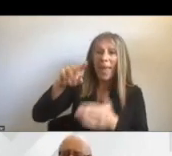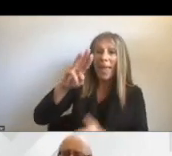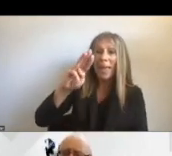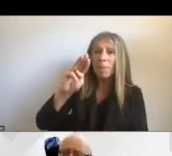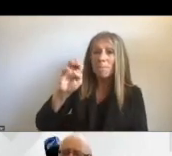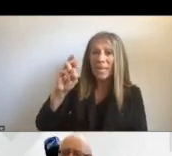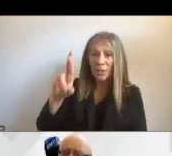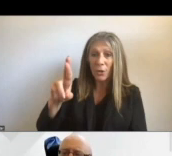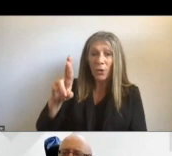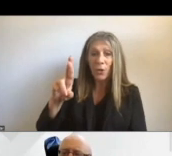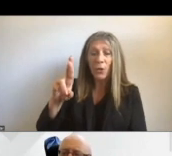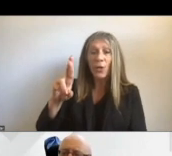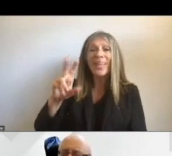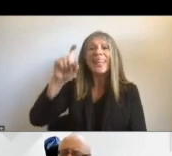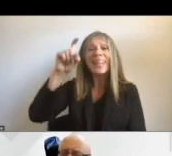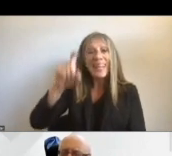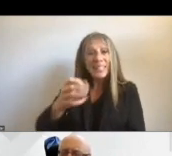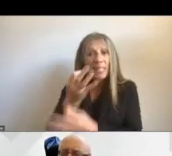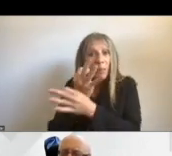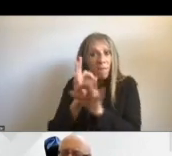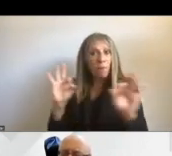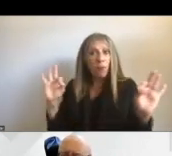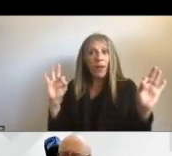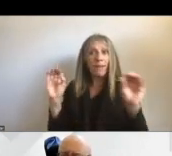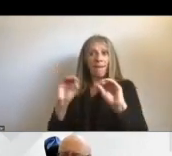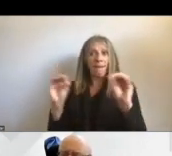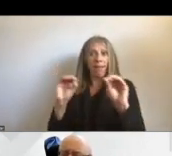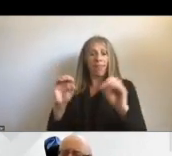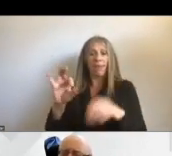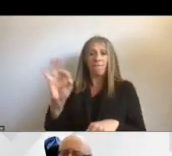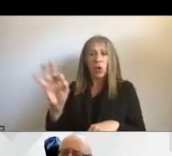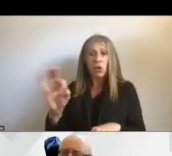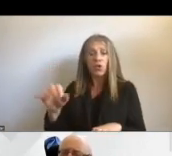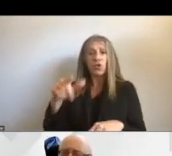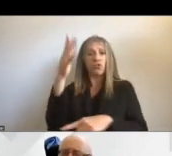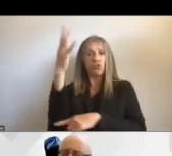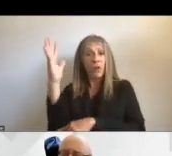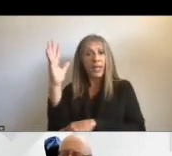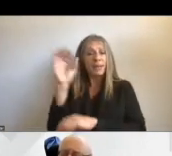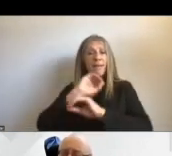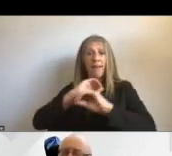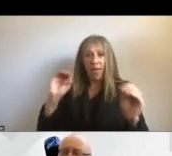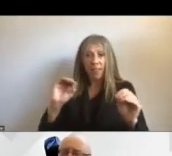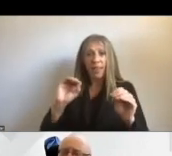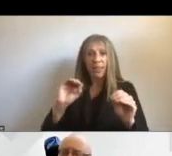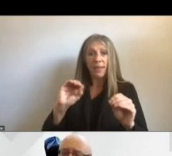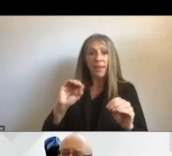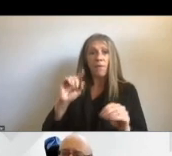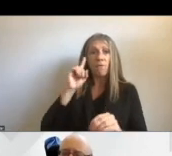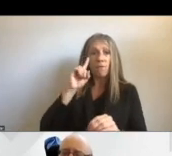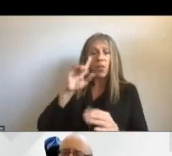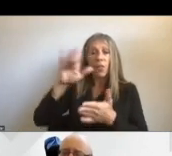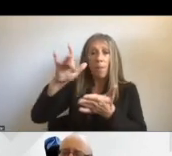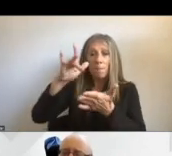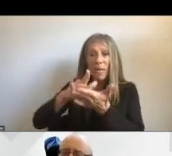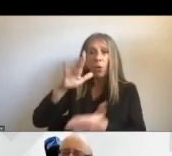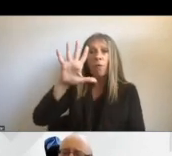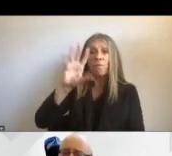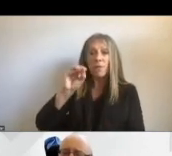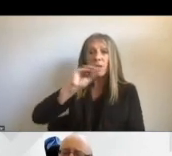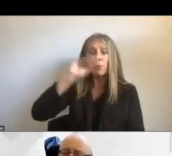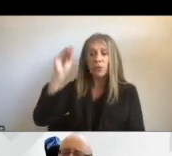move because you've gotten them too close to the seat. That's what that 18 inches is for, to give person who's already sitting in